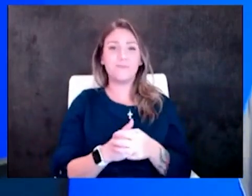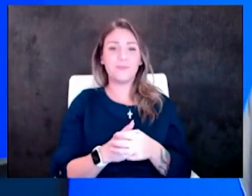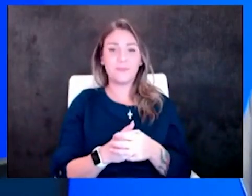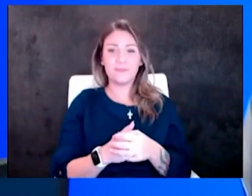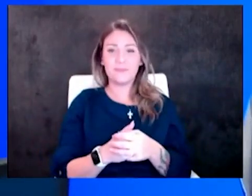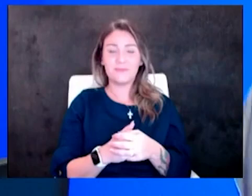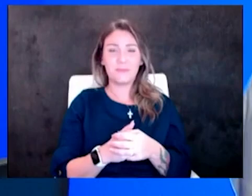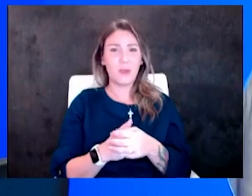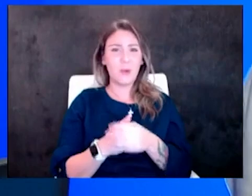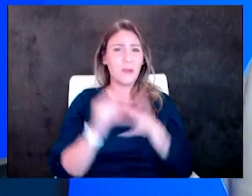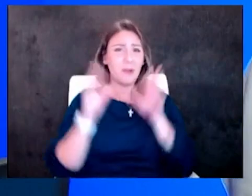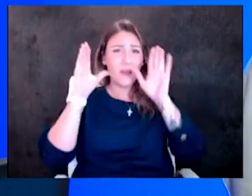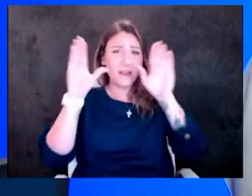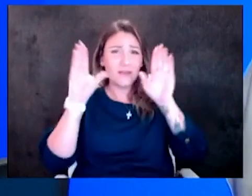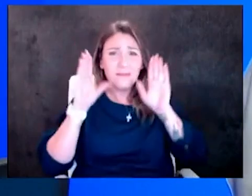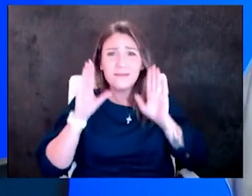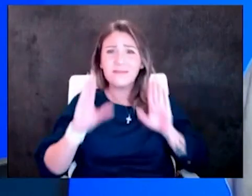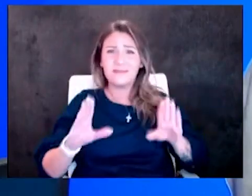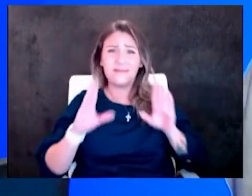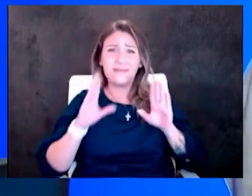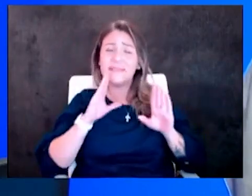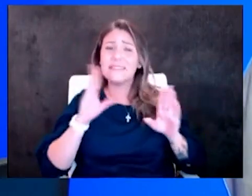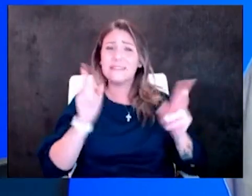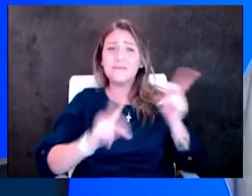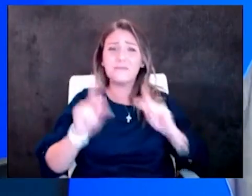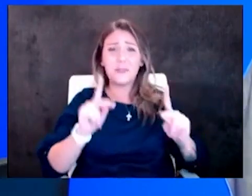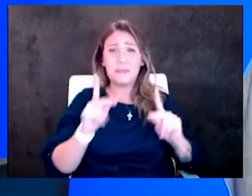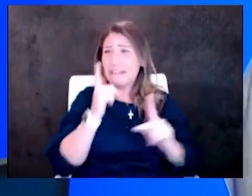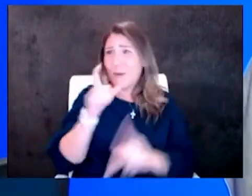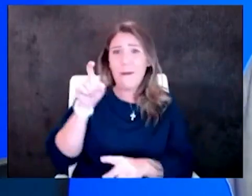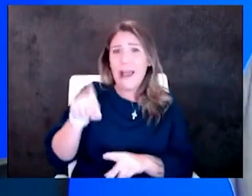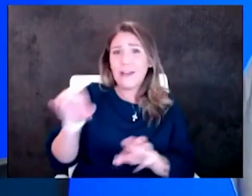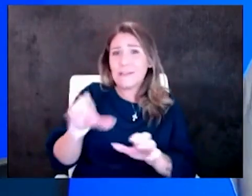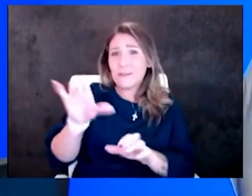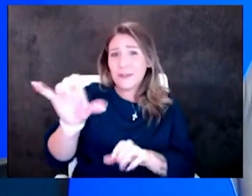outstanding personnel, and they do not have to do this job. They could